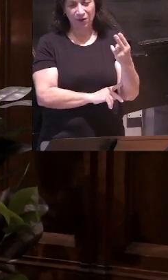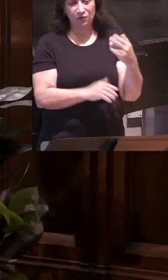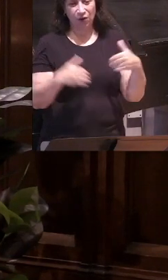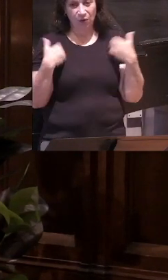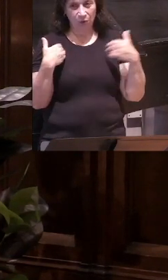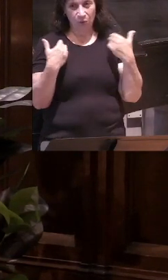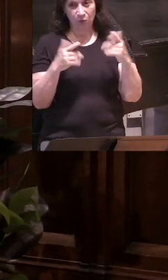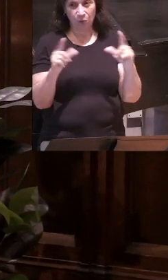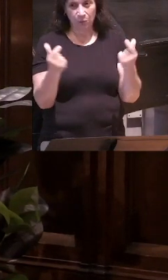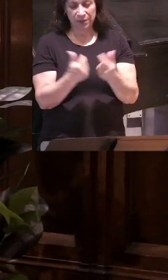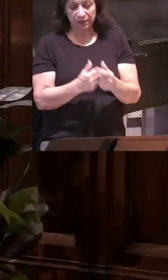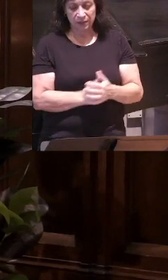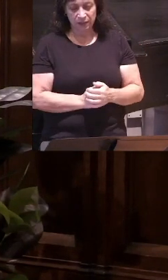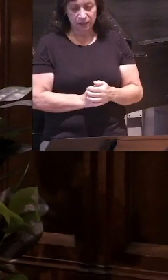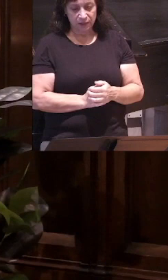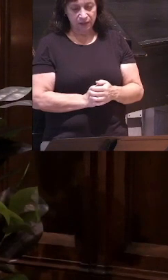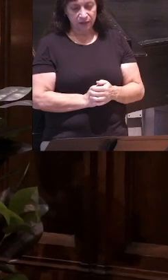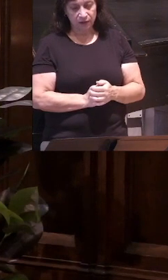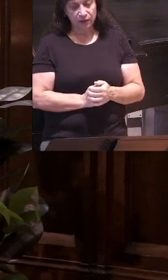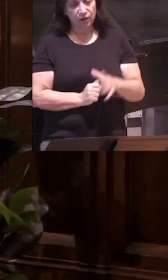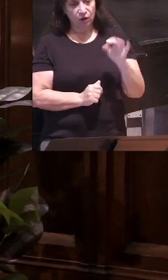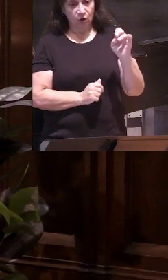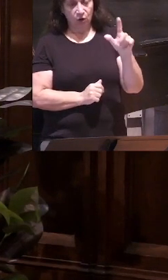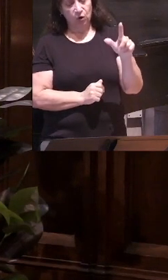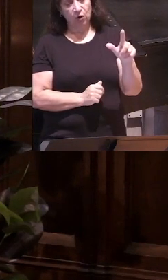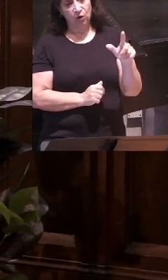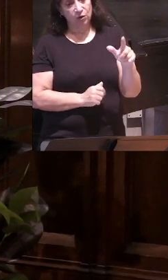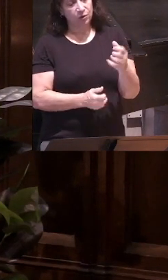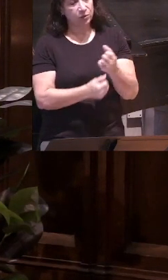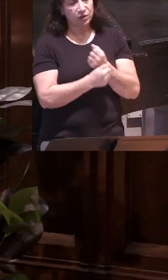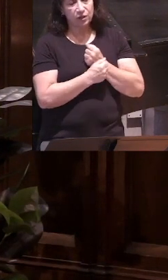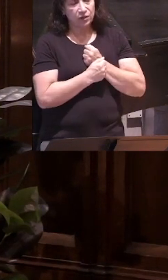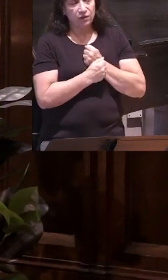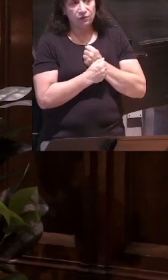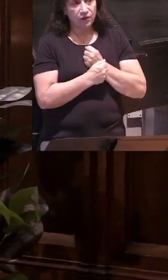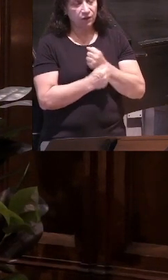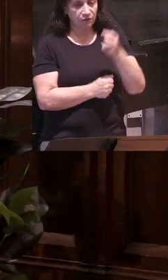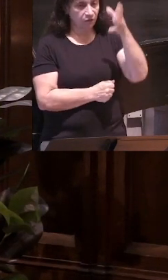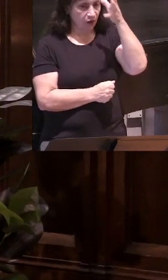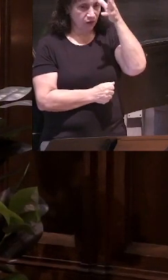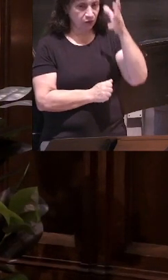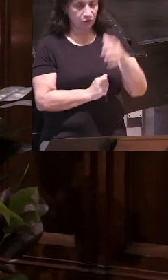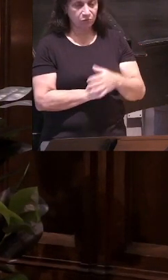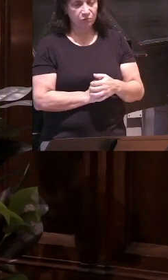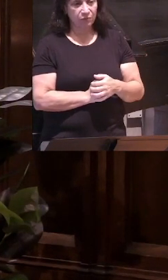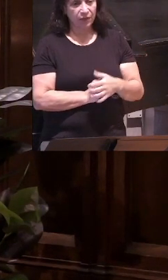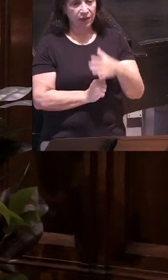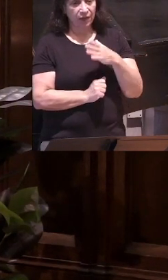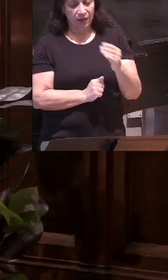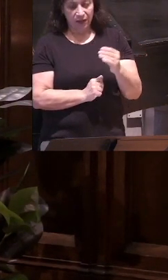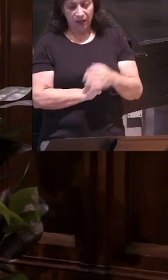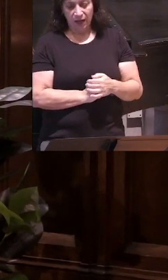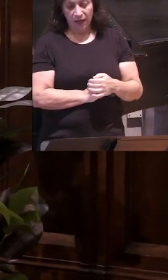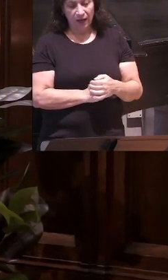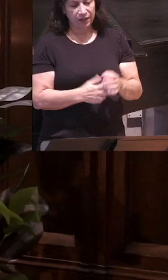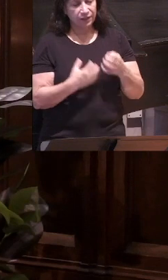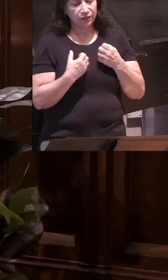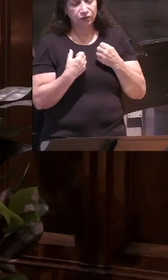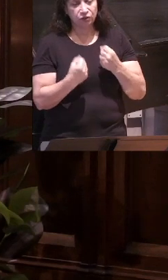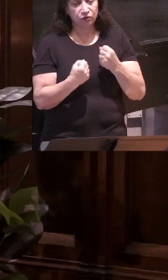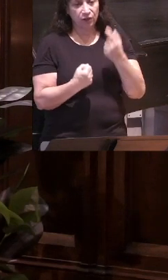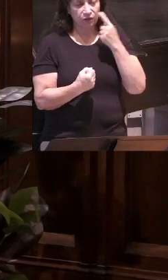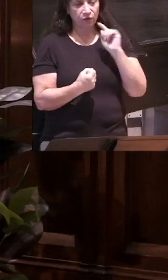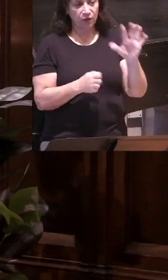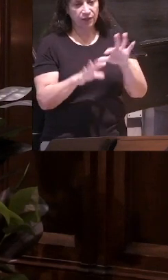Youth Leagues. Earl was a devoted father and a pillar of strength for